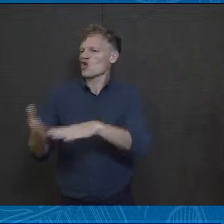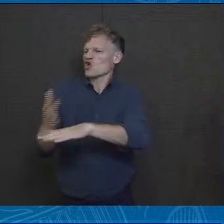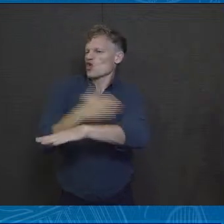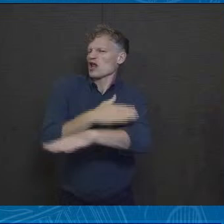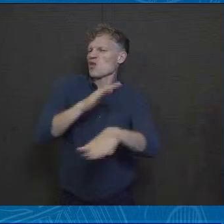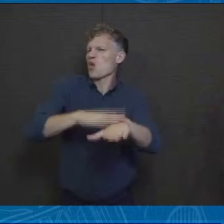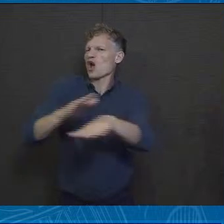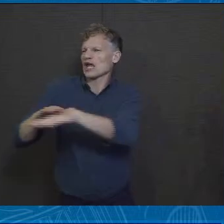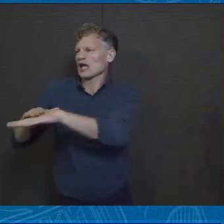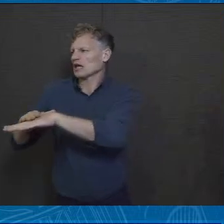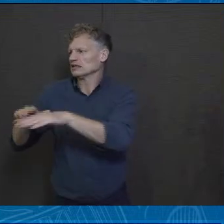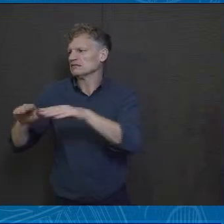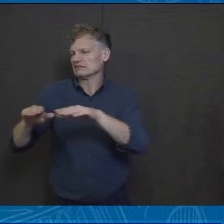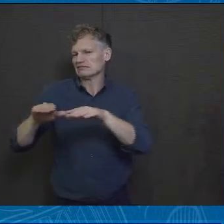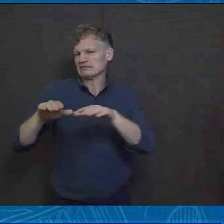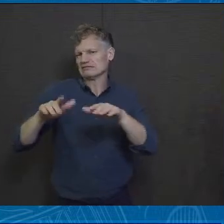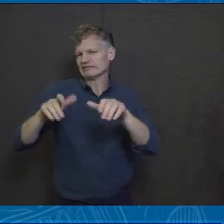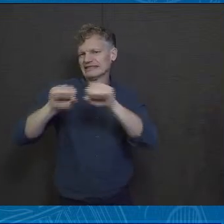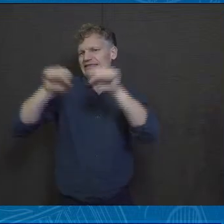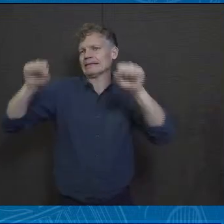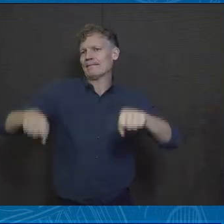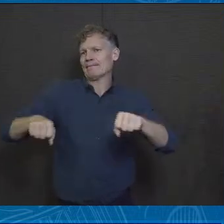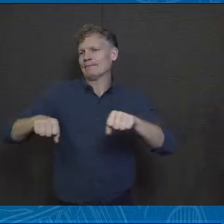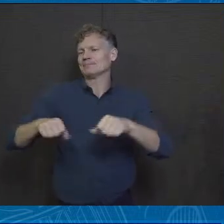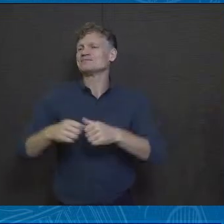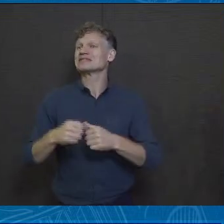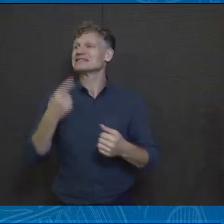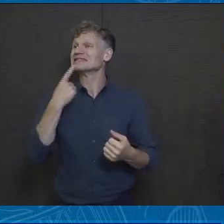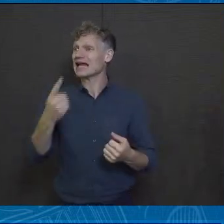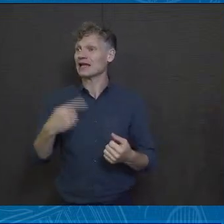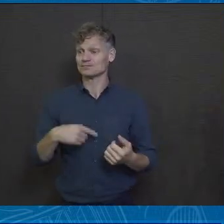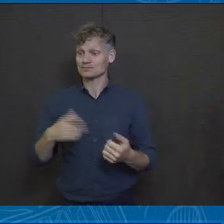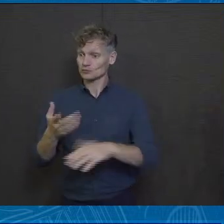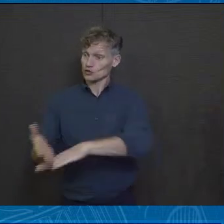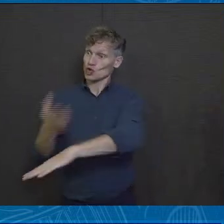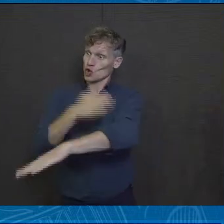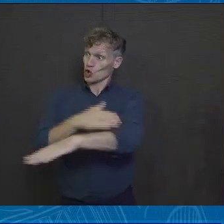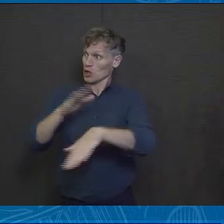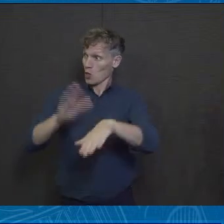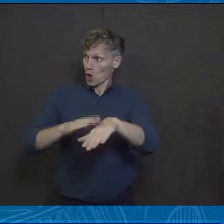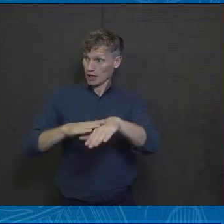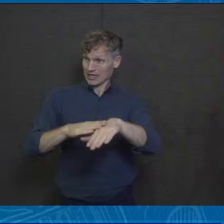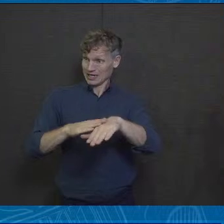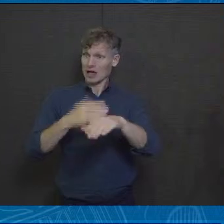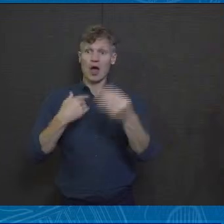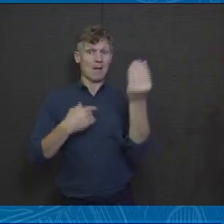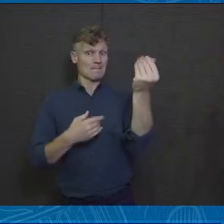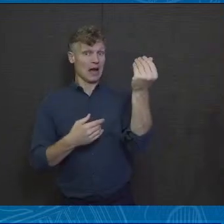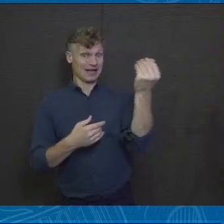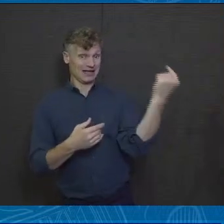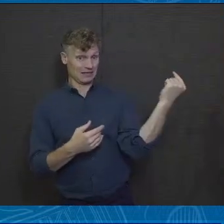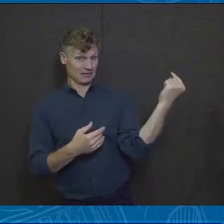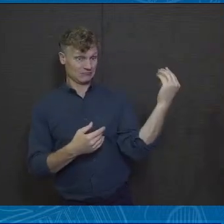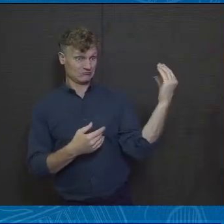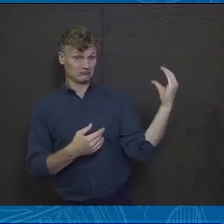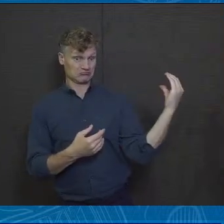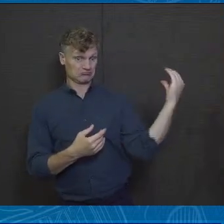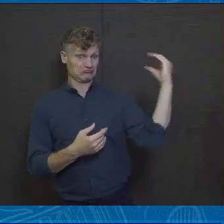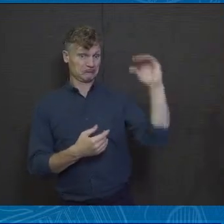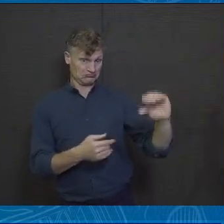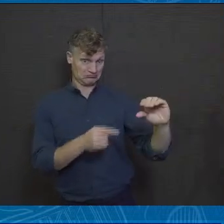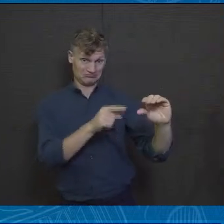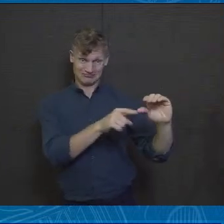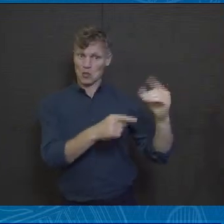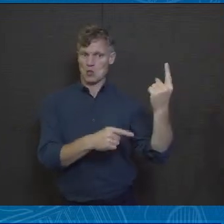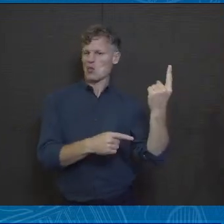system. It actually stated that every $1 we spend on early warning or preparedness, we actually save